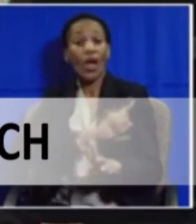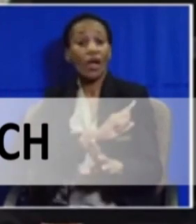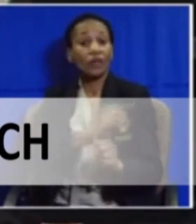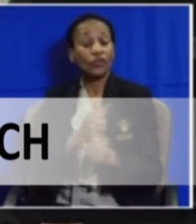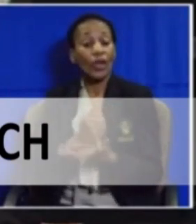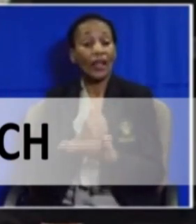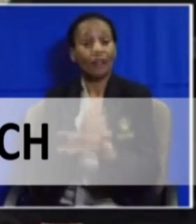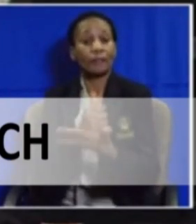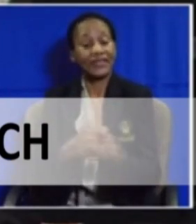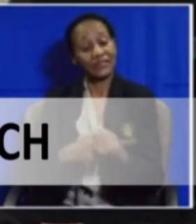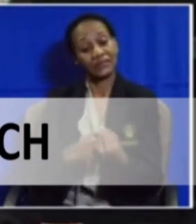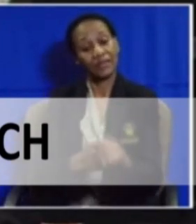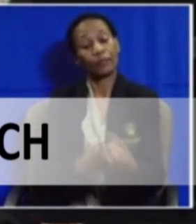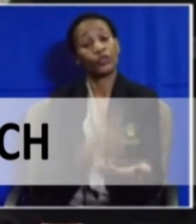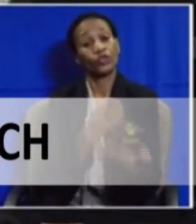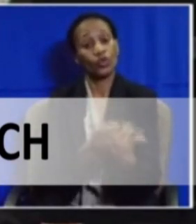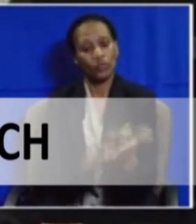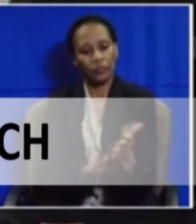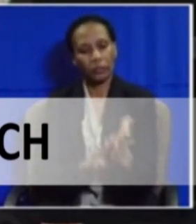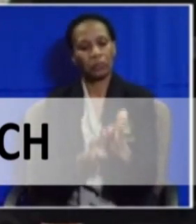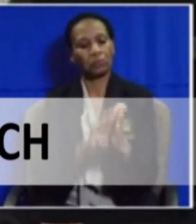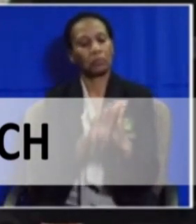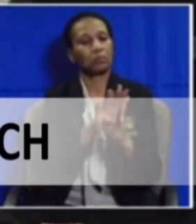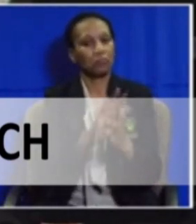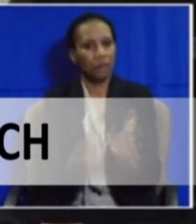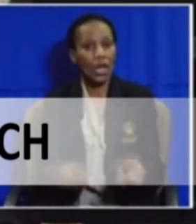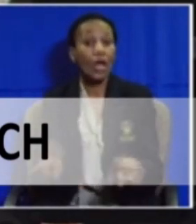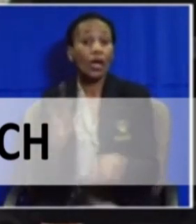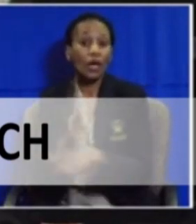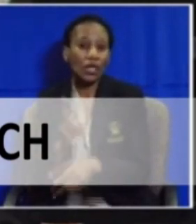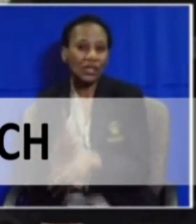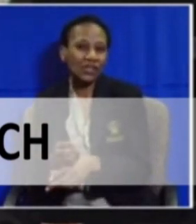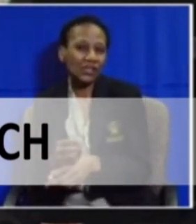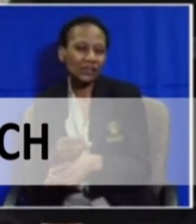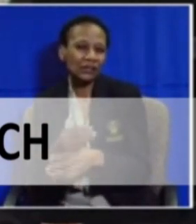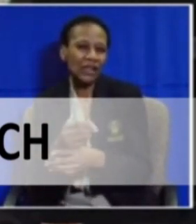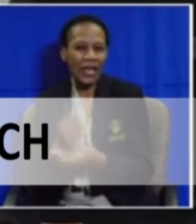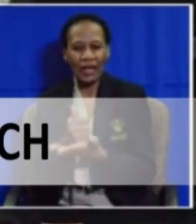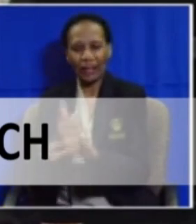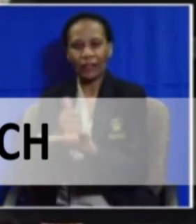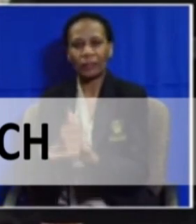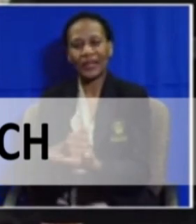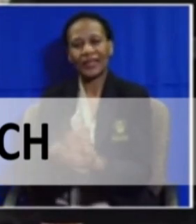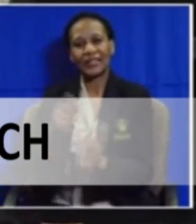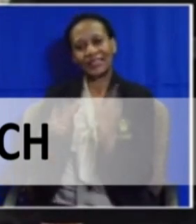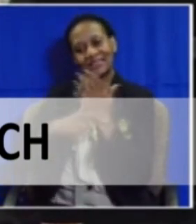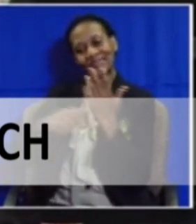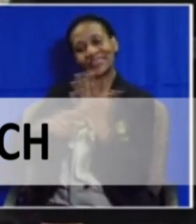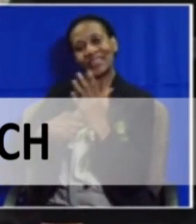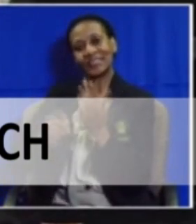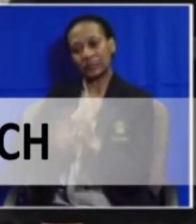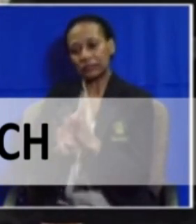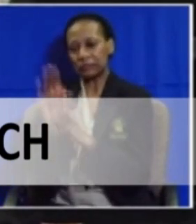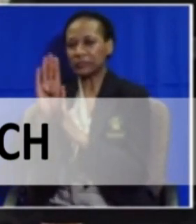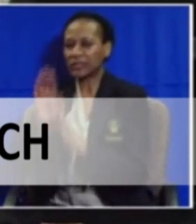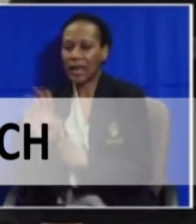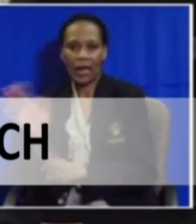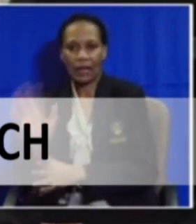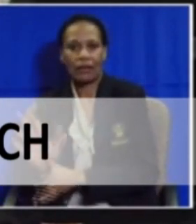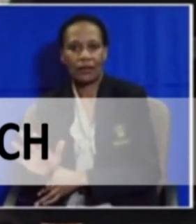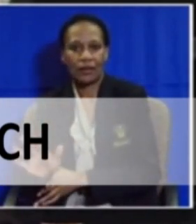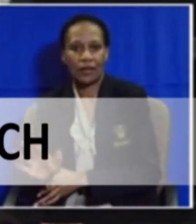recovery, provide some receipt for fuel tax increases, and boost incentive for youth